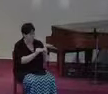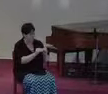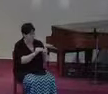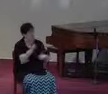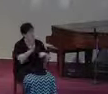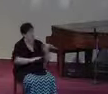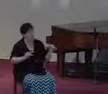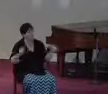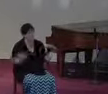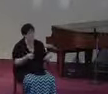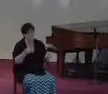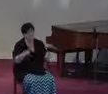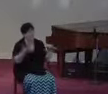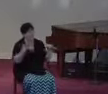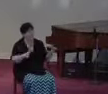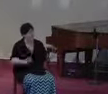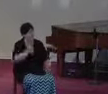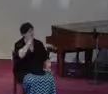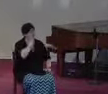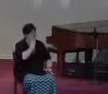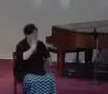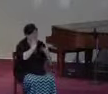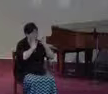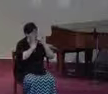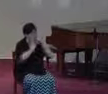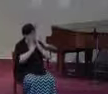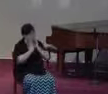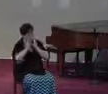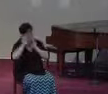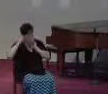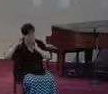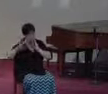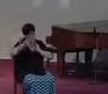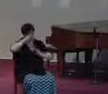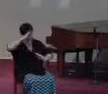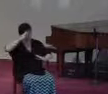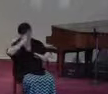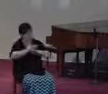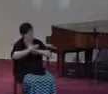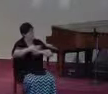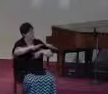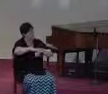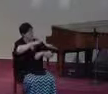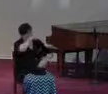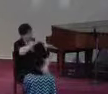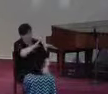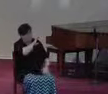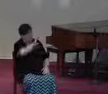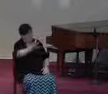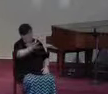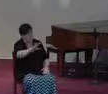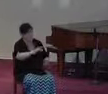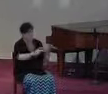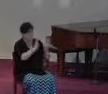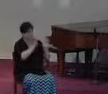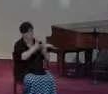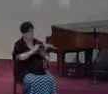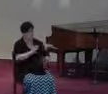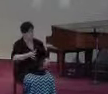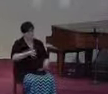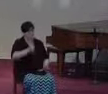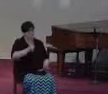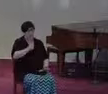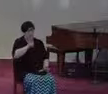than the pain that she already felt seeing her son there on the cross. He held back from saying, "Mom,"